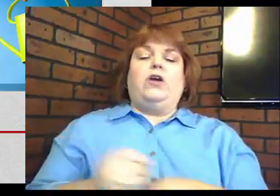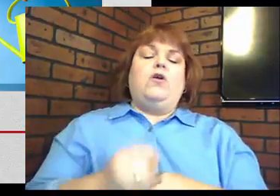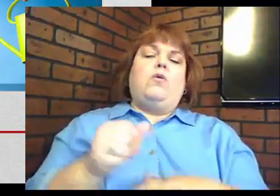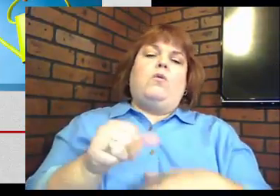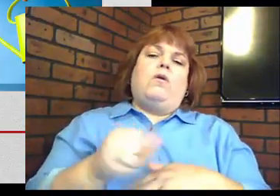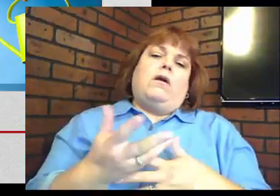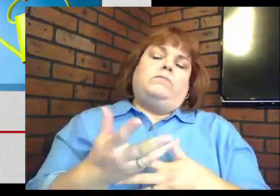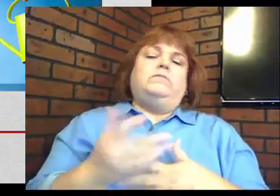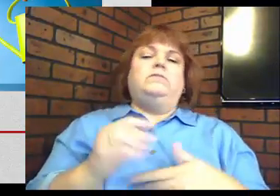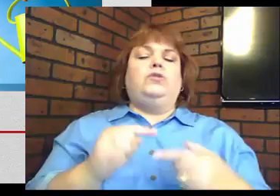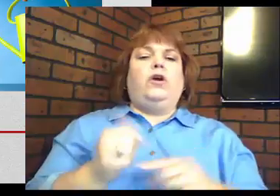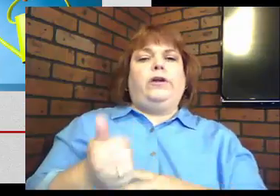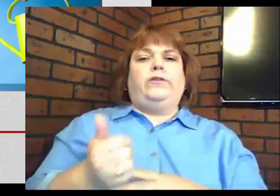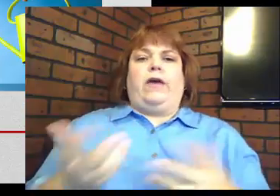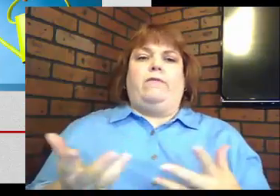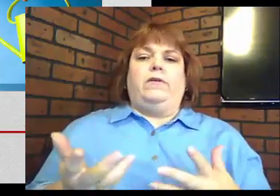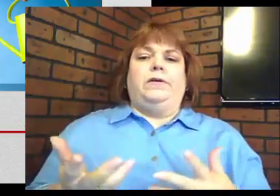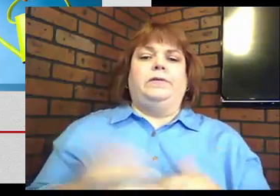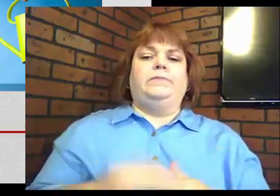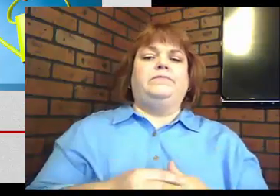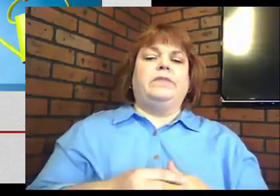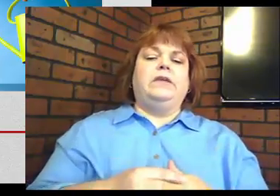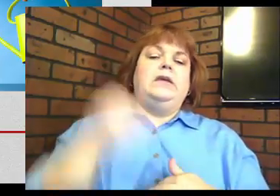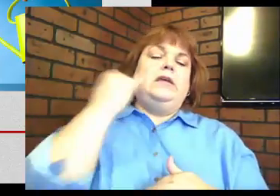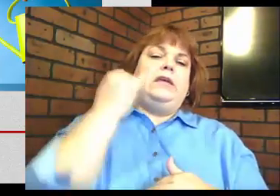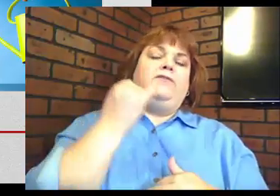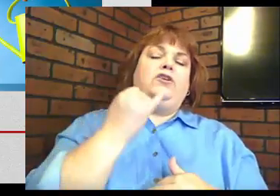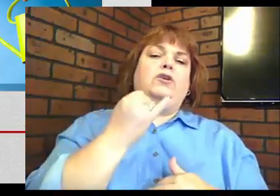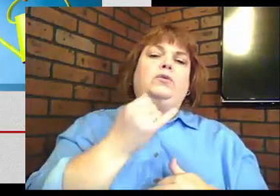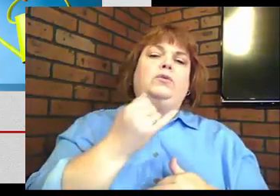Like maybe you tripped on something.